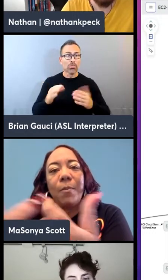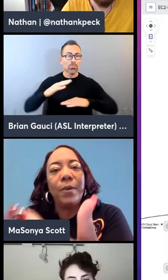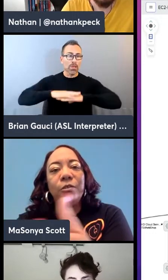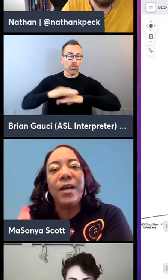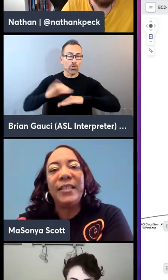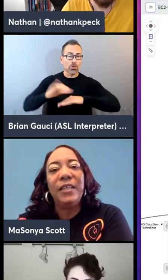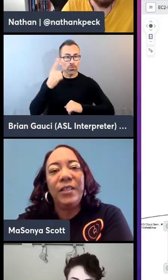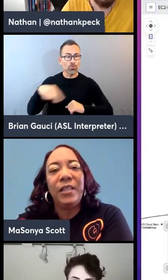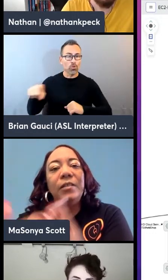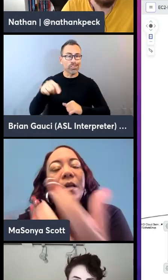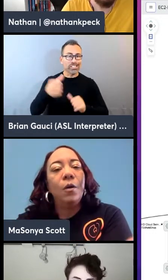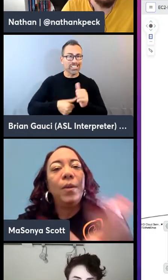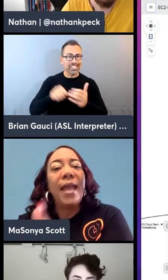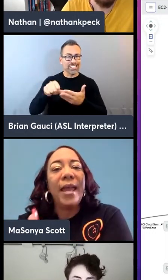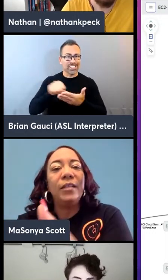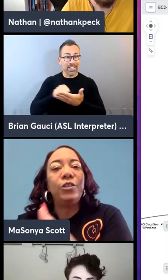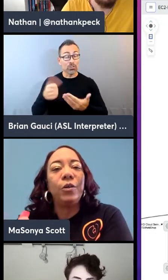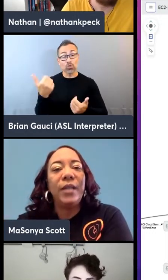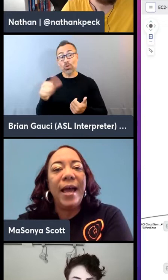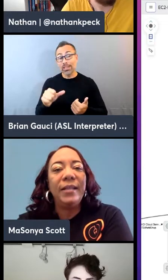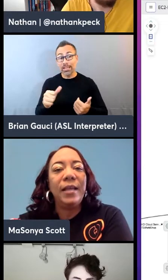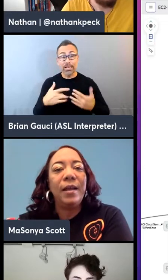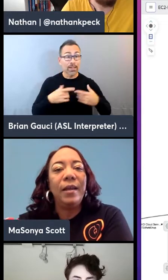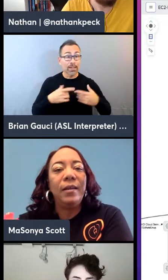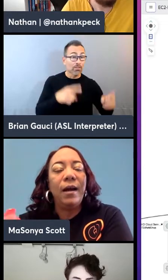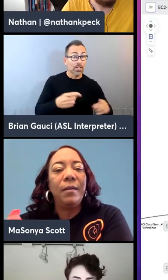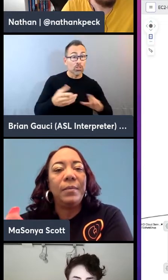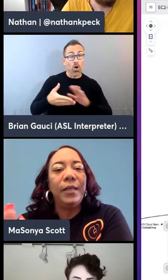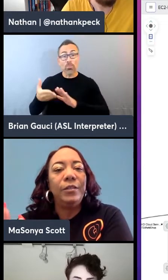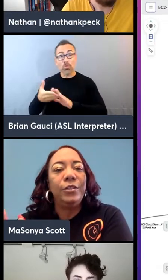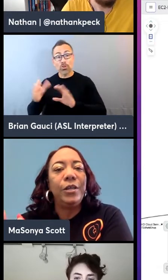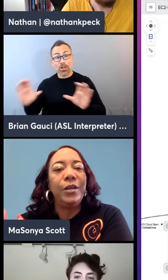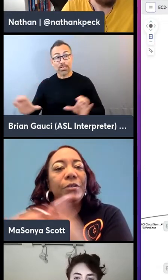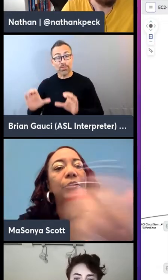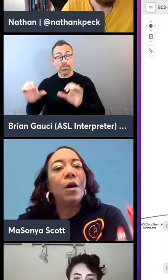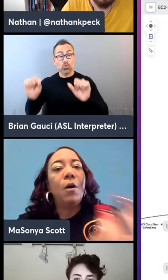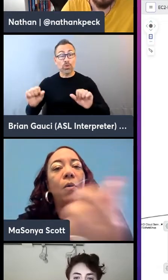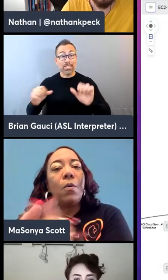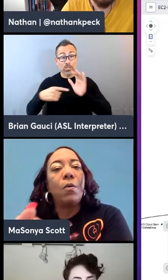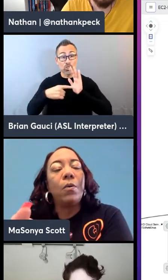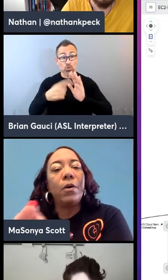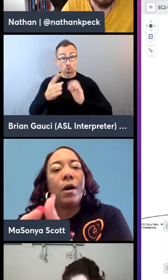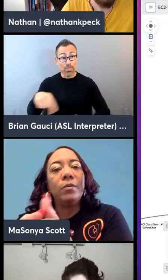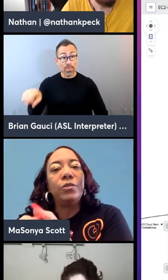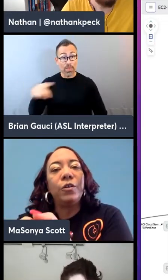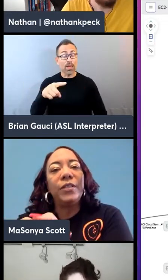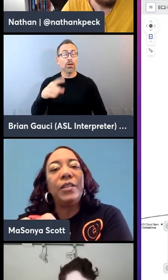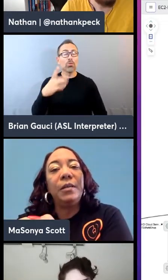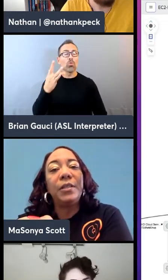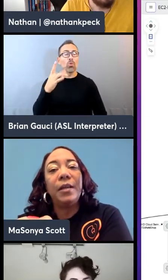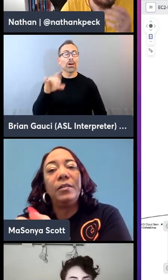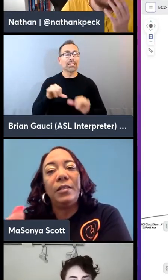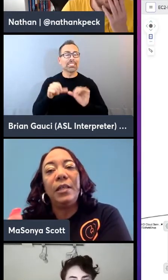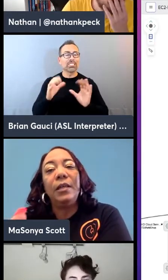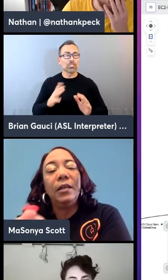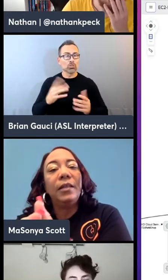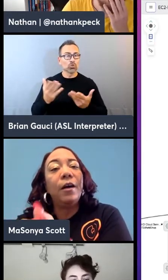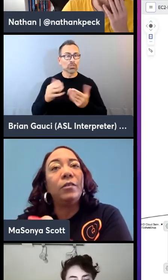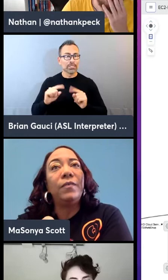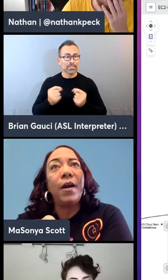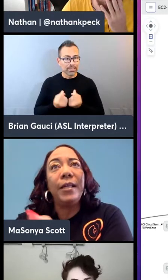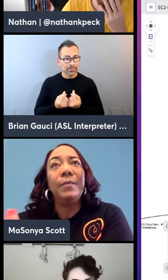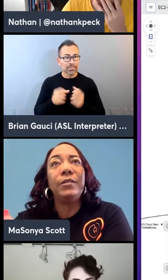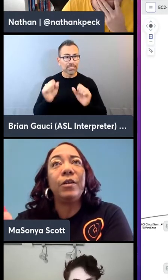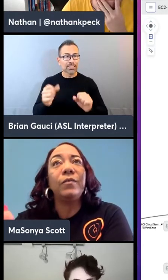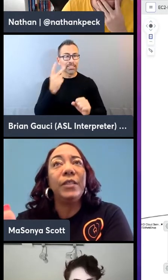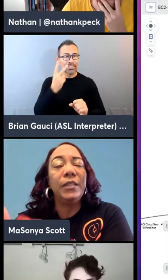or operational activities, we can show that, and then engineers or service teams can see the health